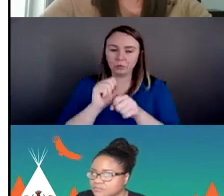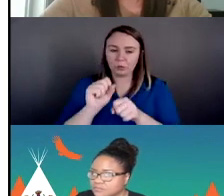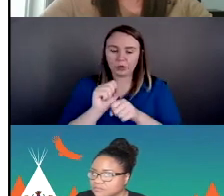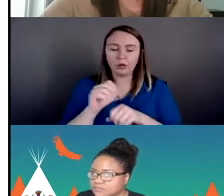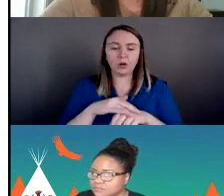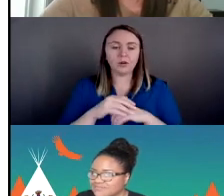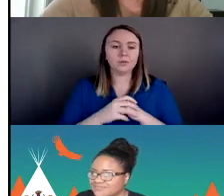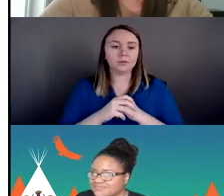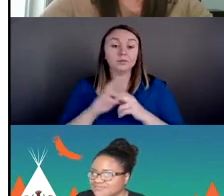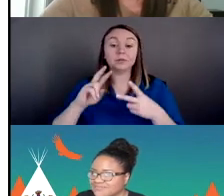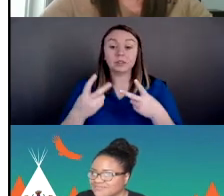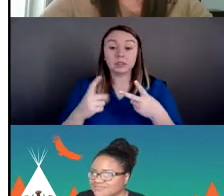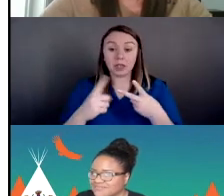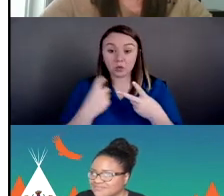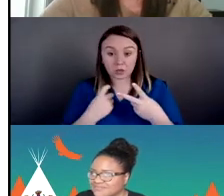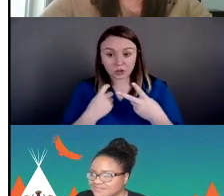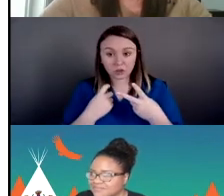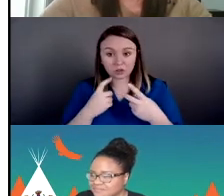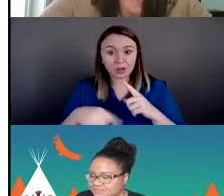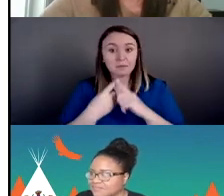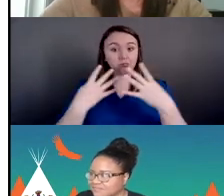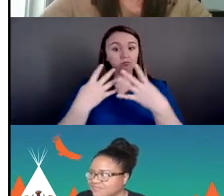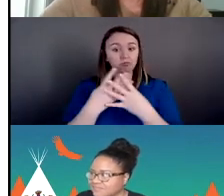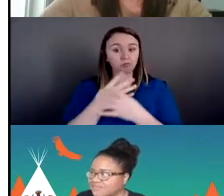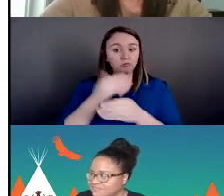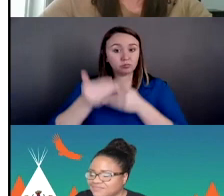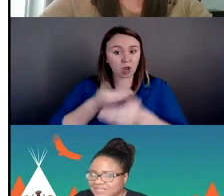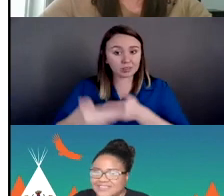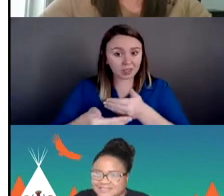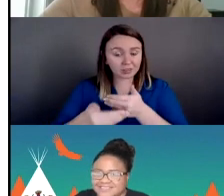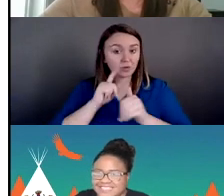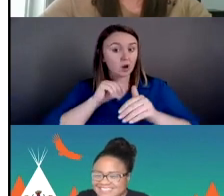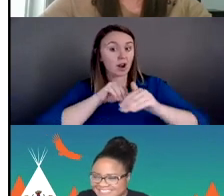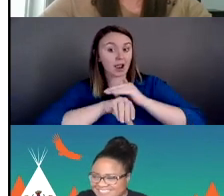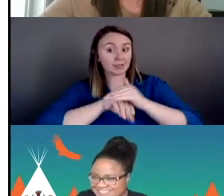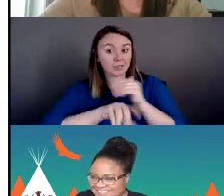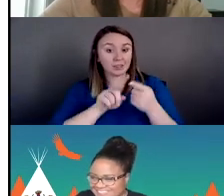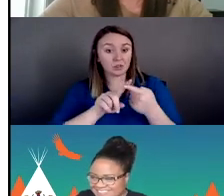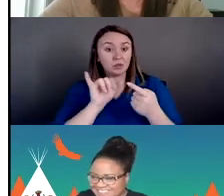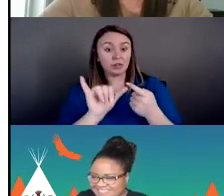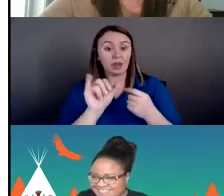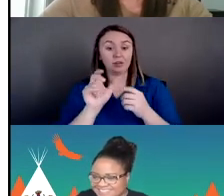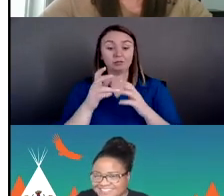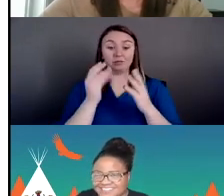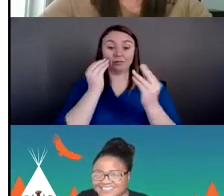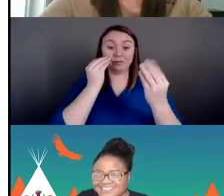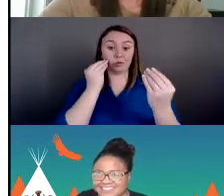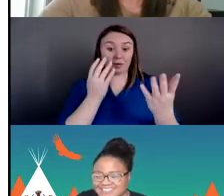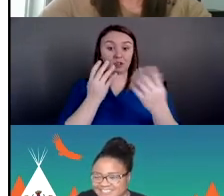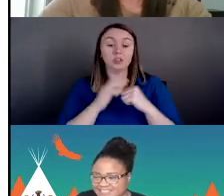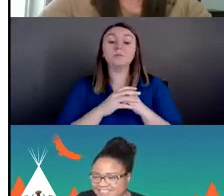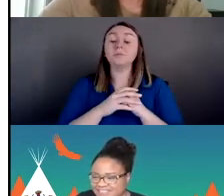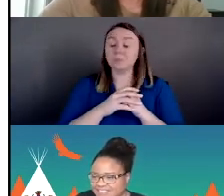was the vetting process. Okay, so for professional